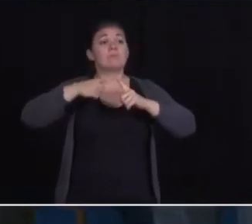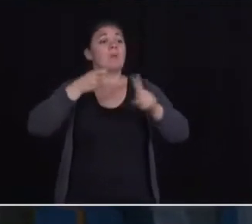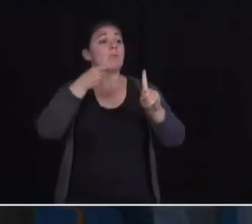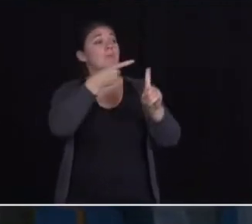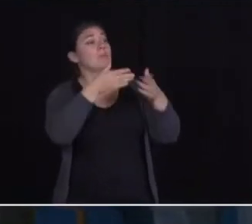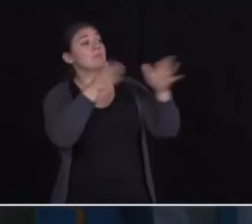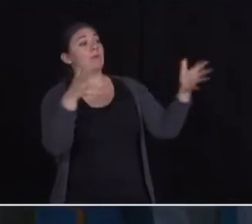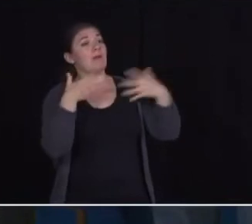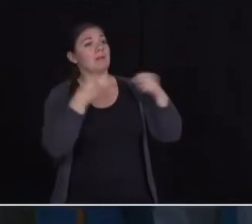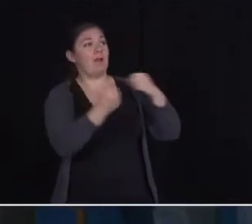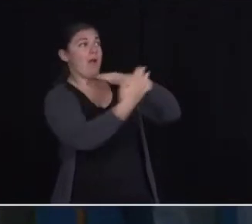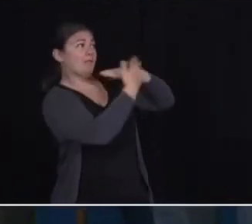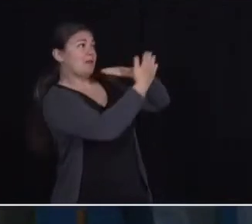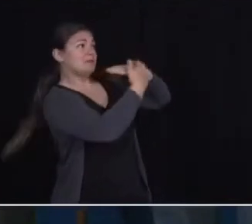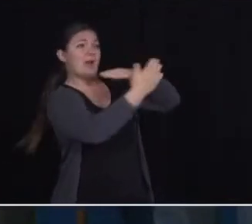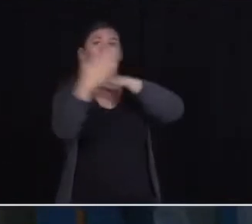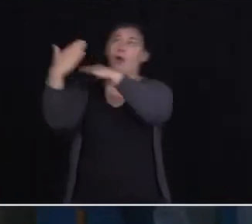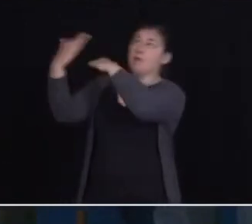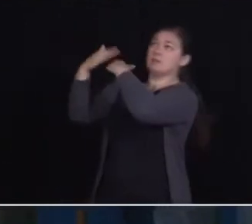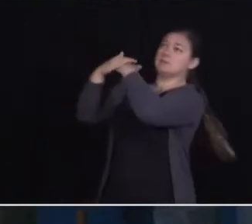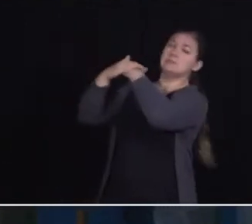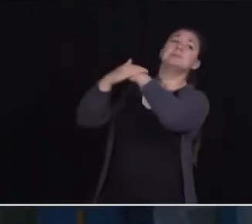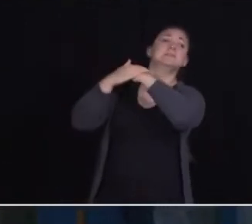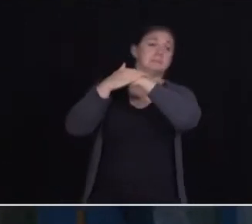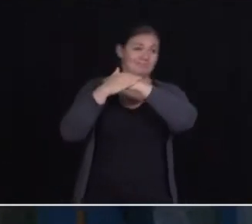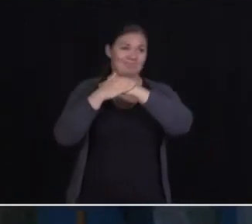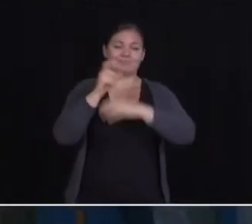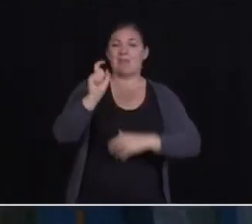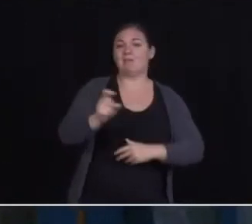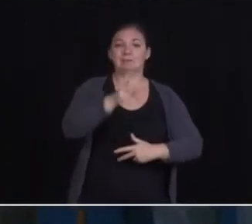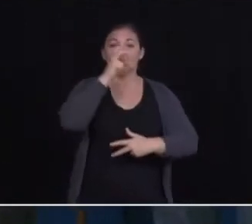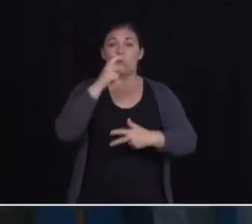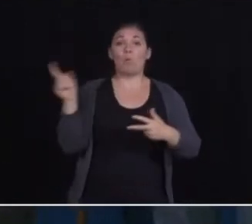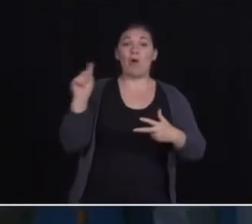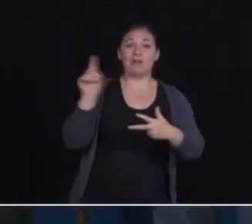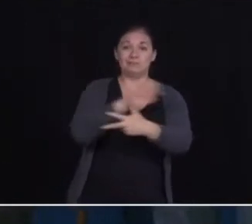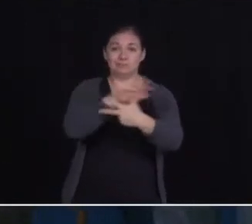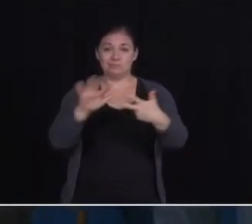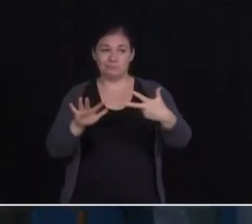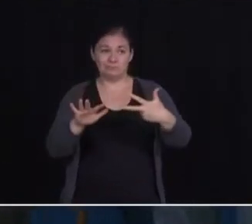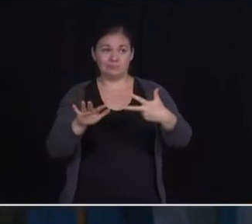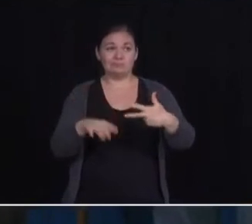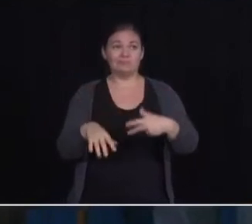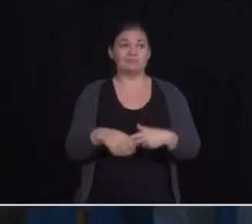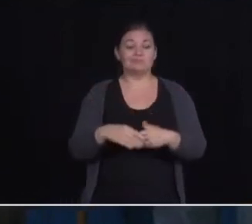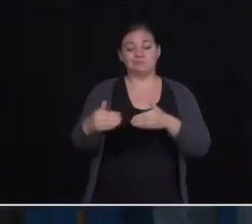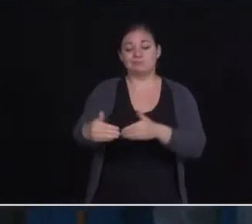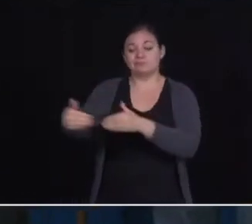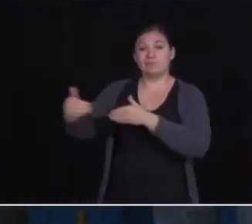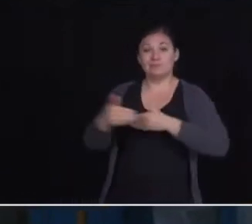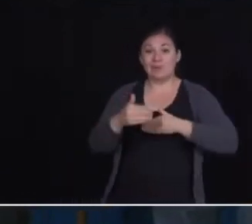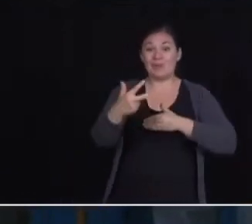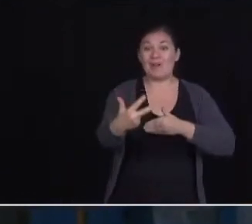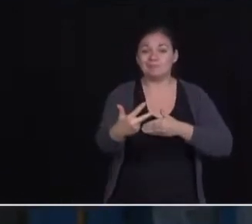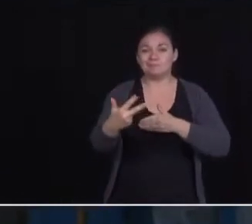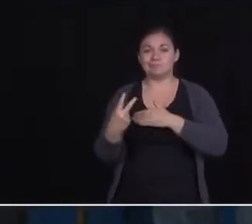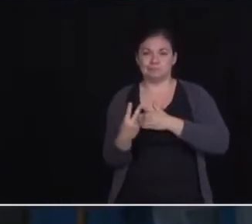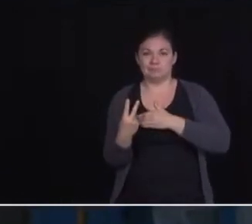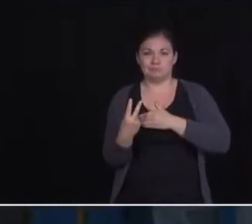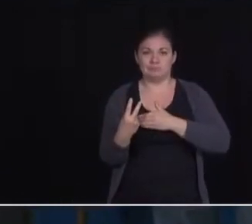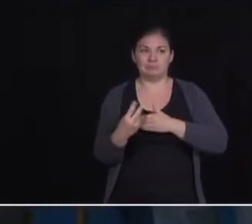Ottawa, Peel, and Toronto to a modified Stage 2 for a period of at least 28 days. We are prohibiting